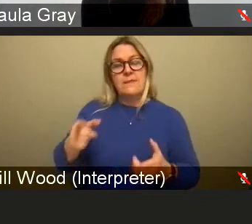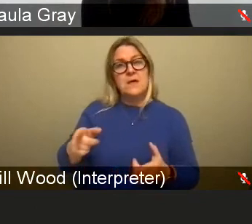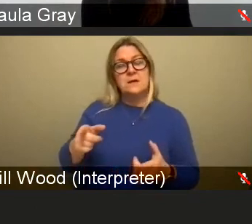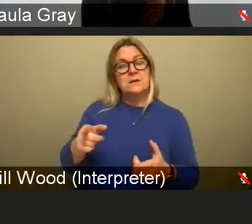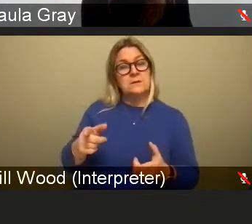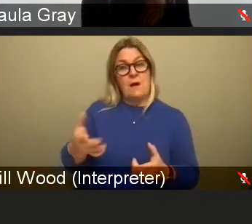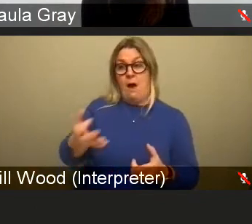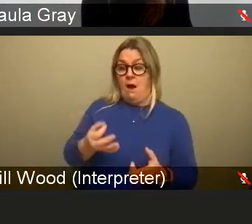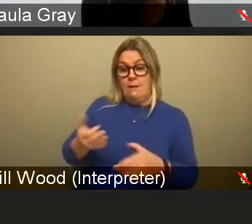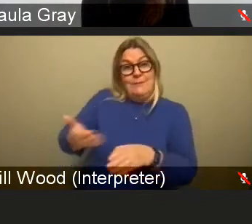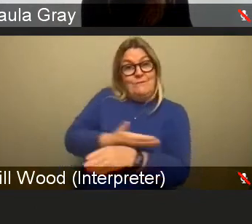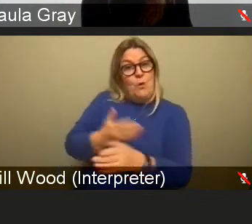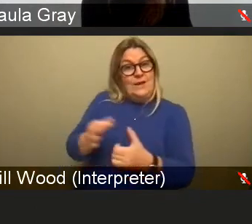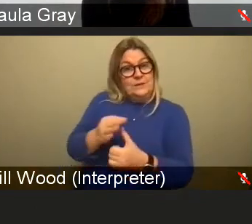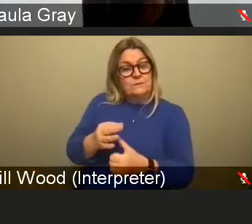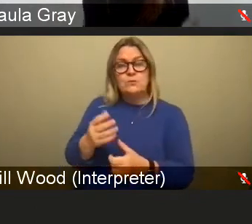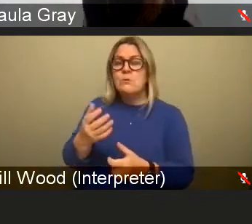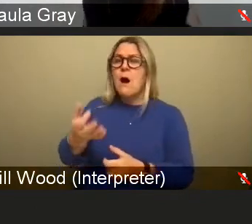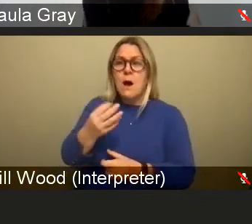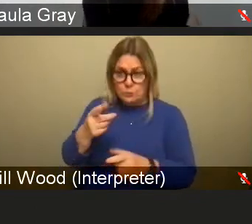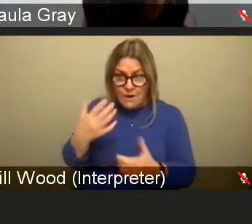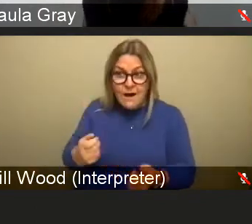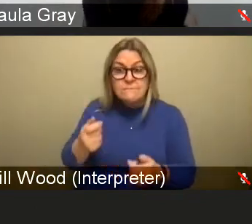know, it's just, you know, it's very helpful.